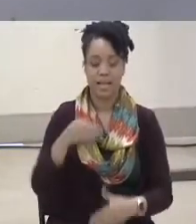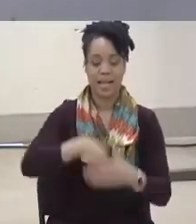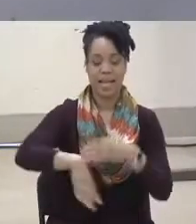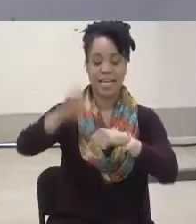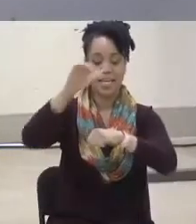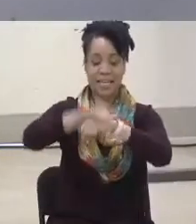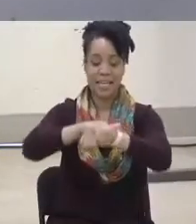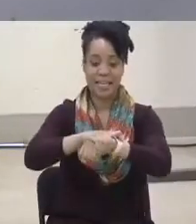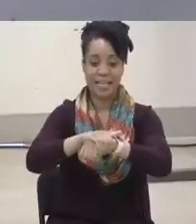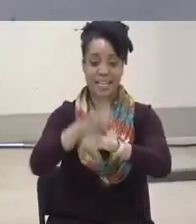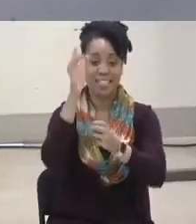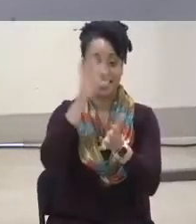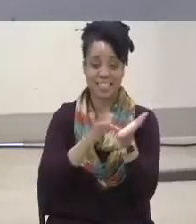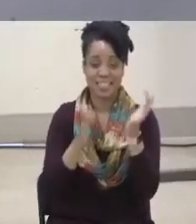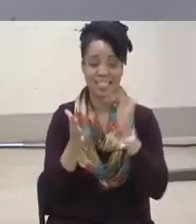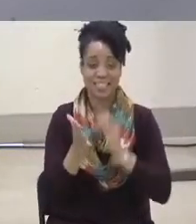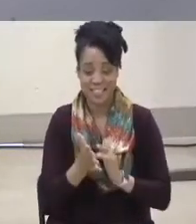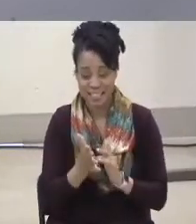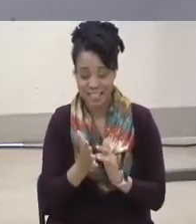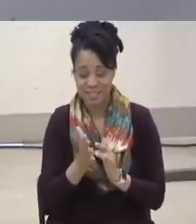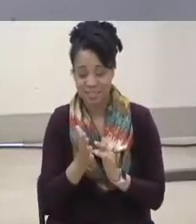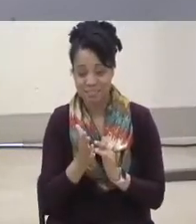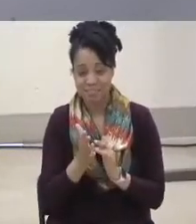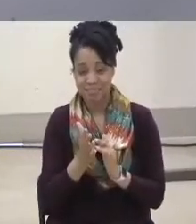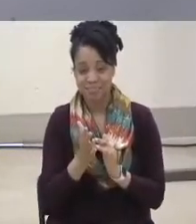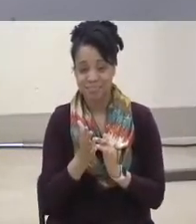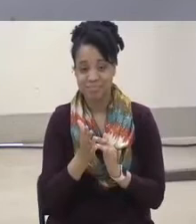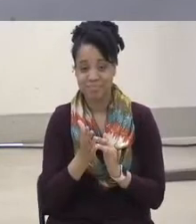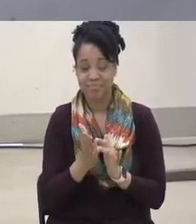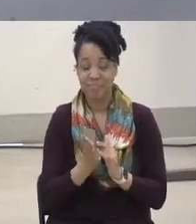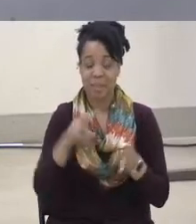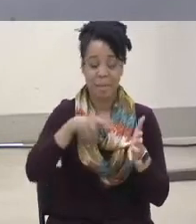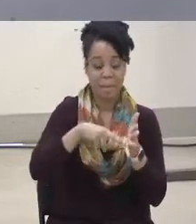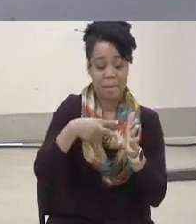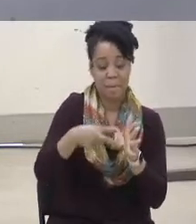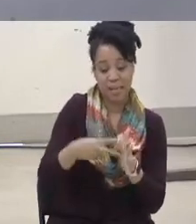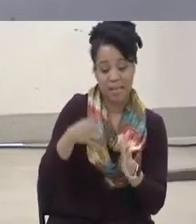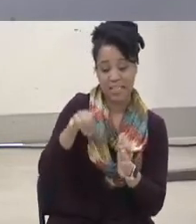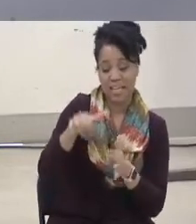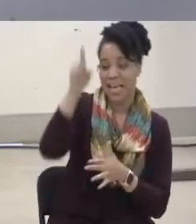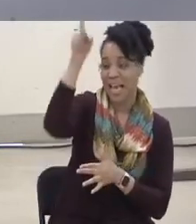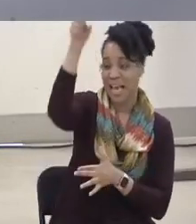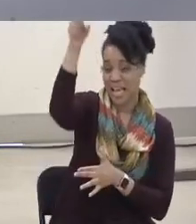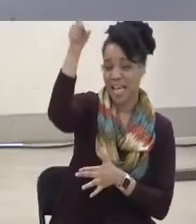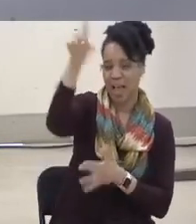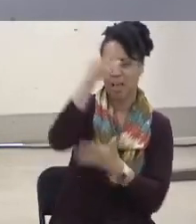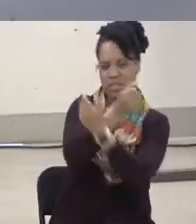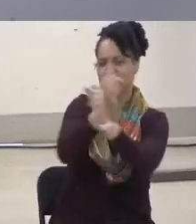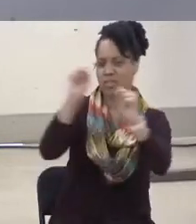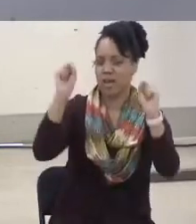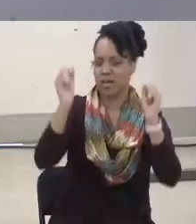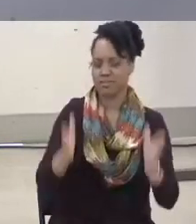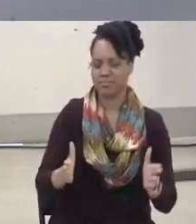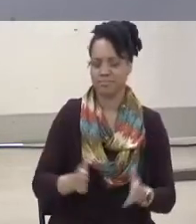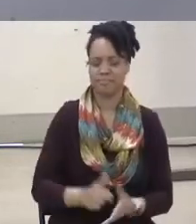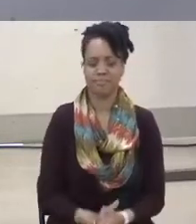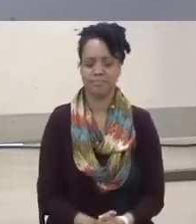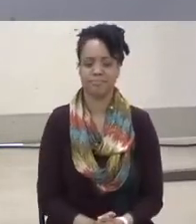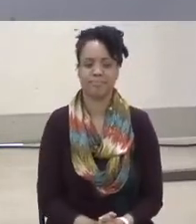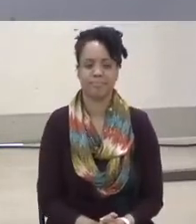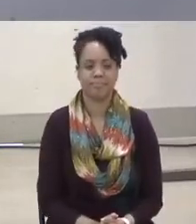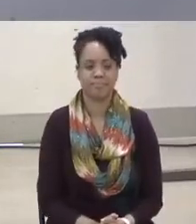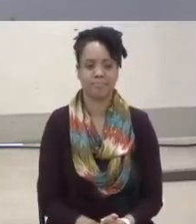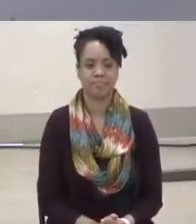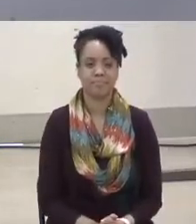English, Jesus En inglés, Jesús, means that he is the Savior. queriendo decir que él es